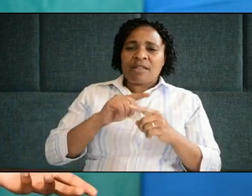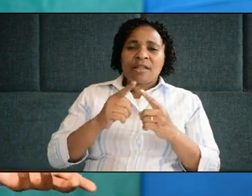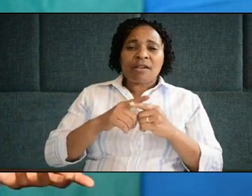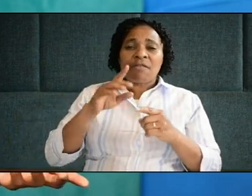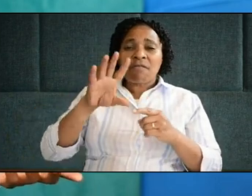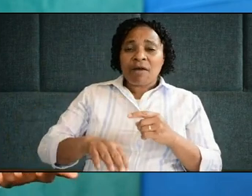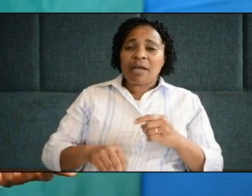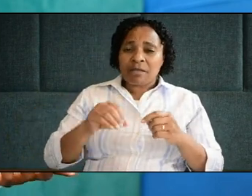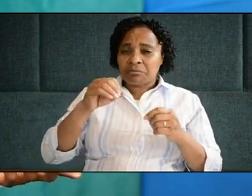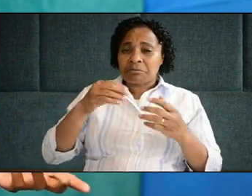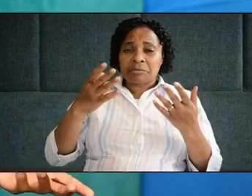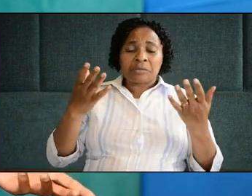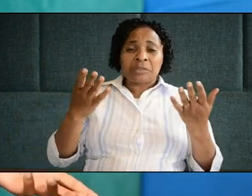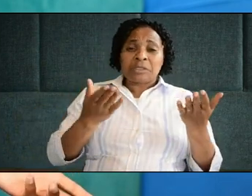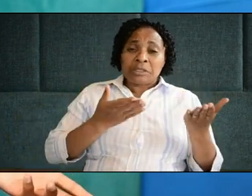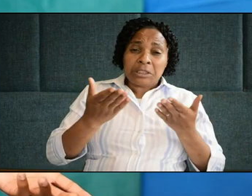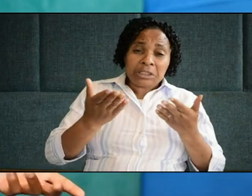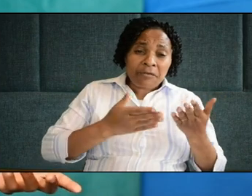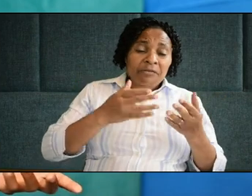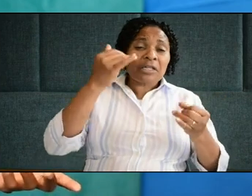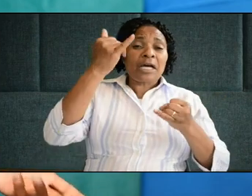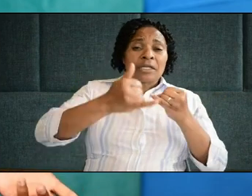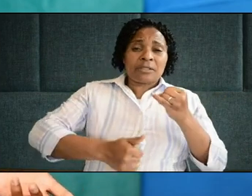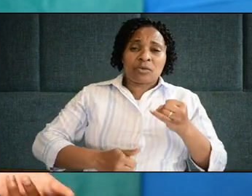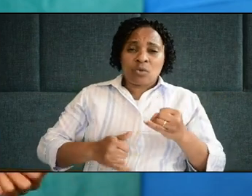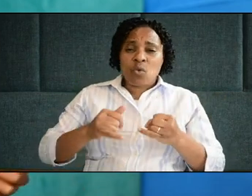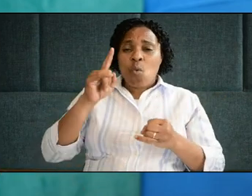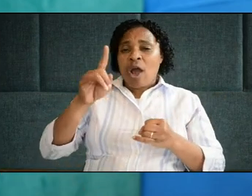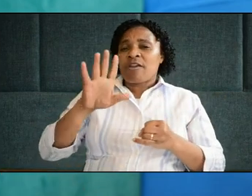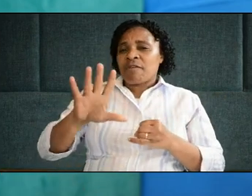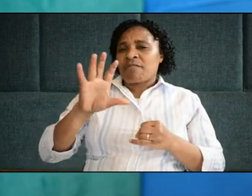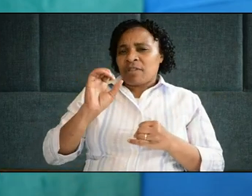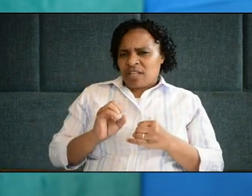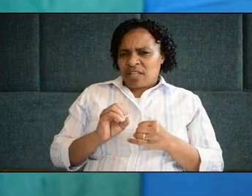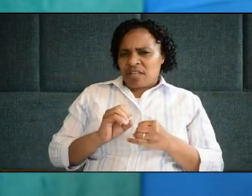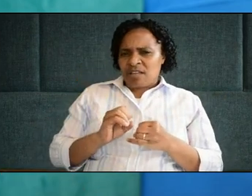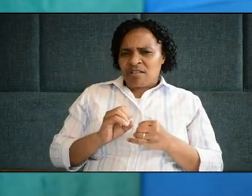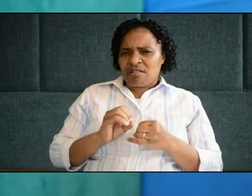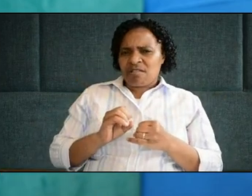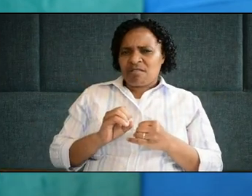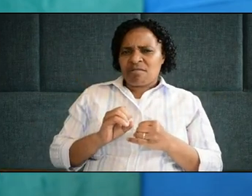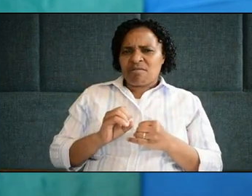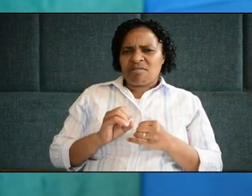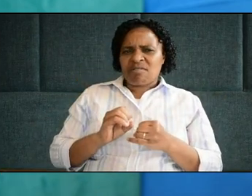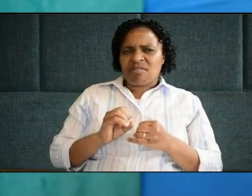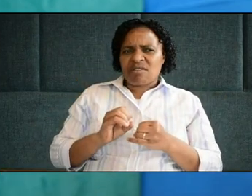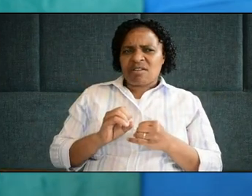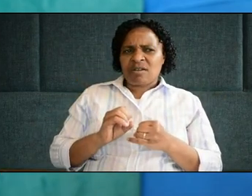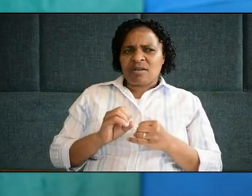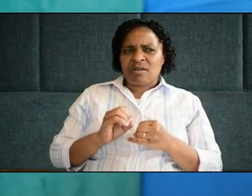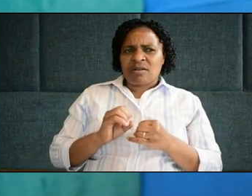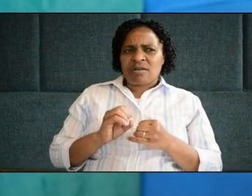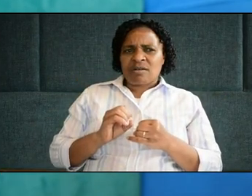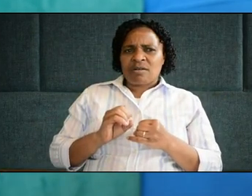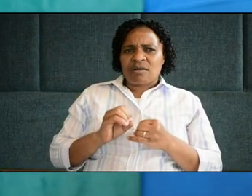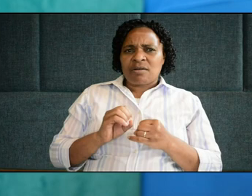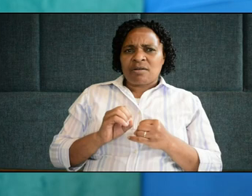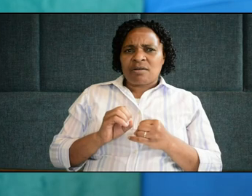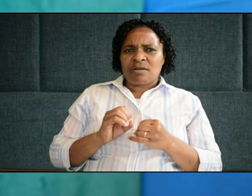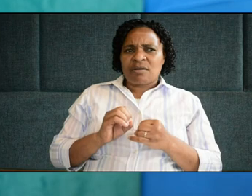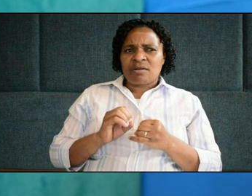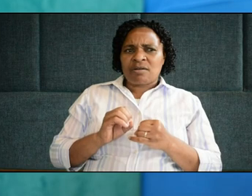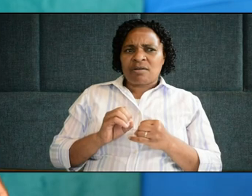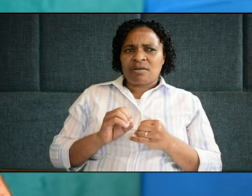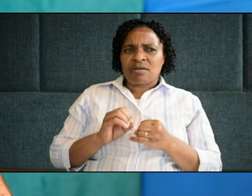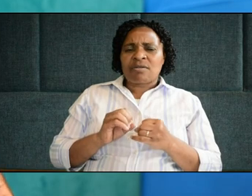find out the service is ending at 1:50. And actually,